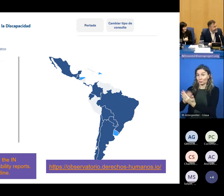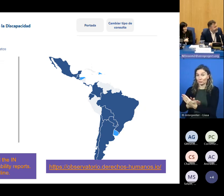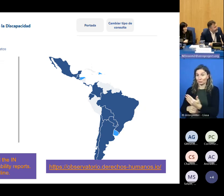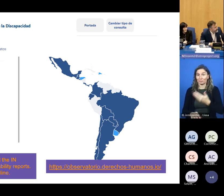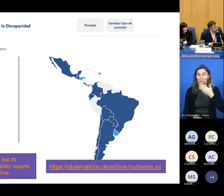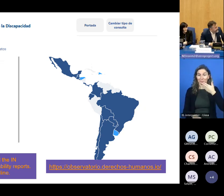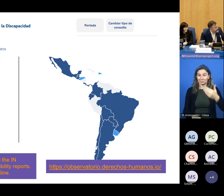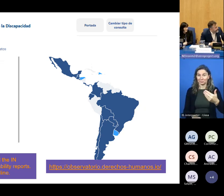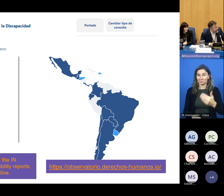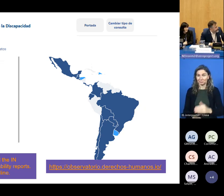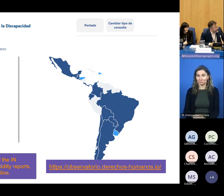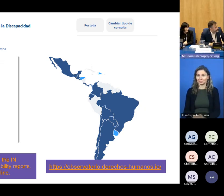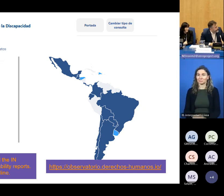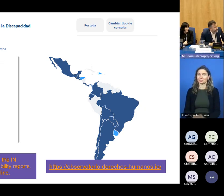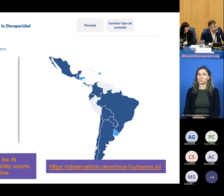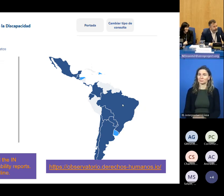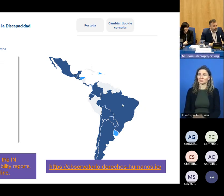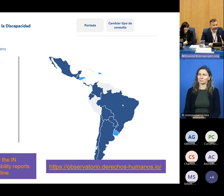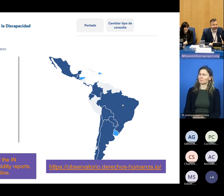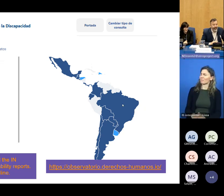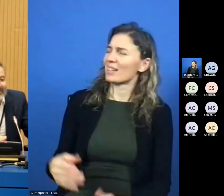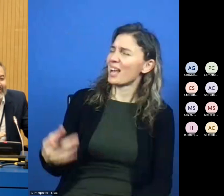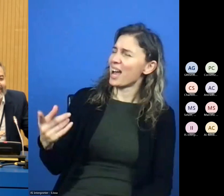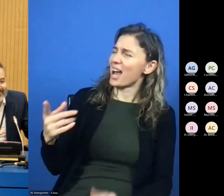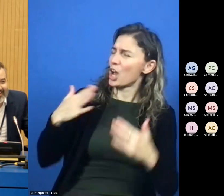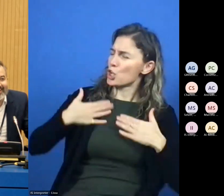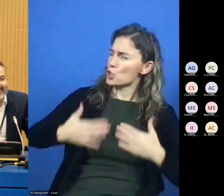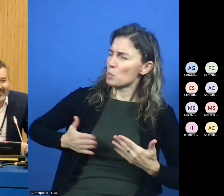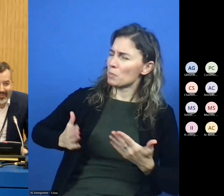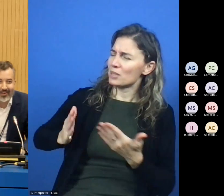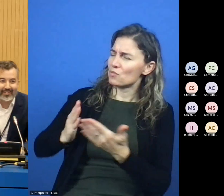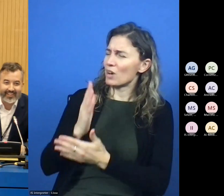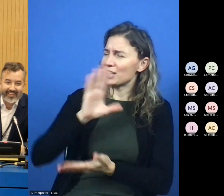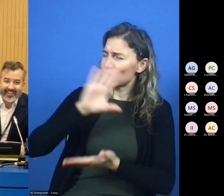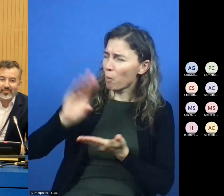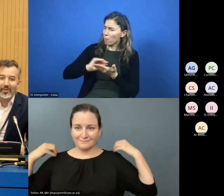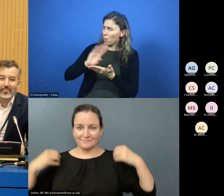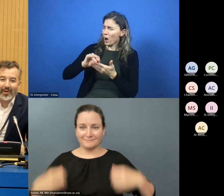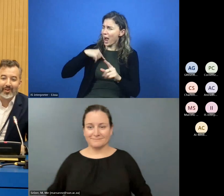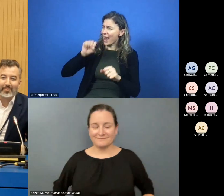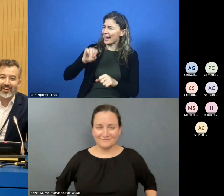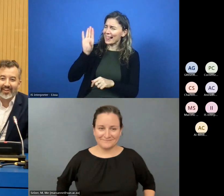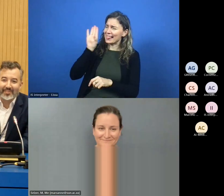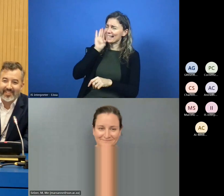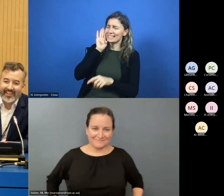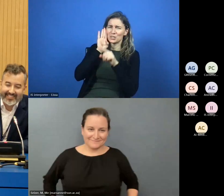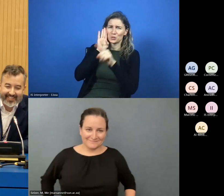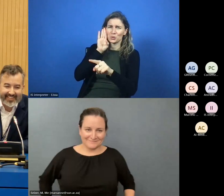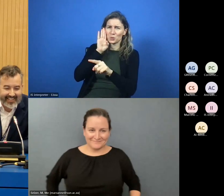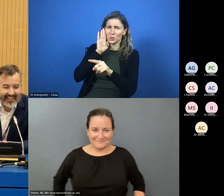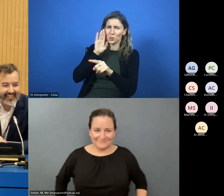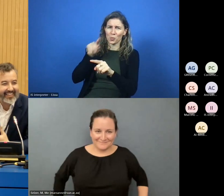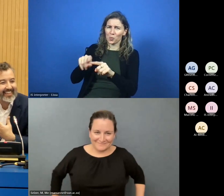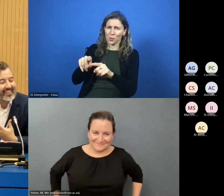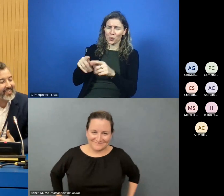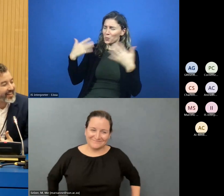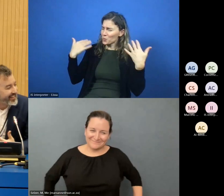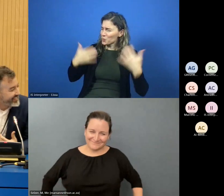Sebastian, I think I could listen to you talk about human rights reporting all day long. It's remarkable how you take such